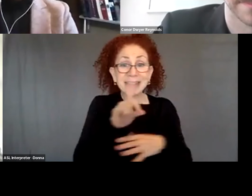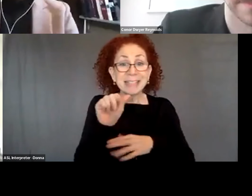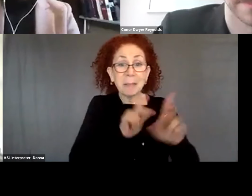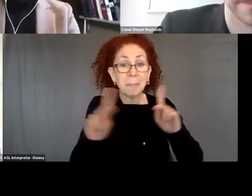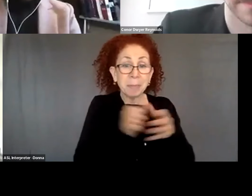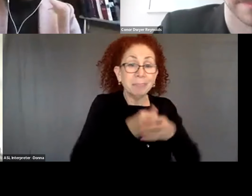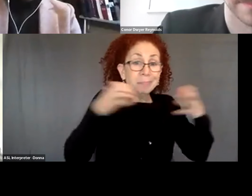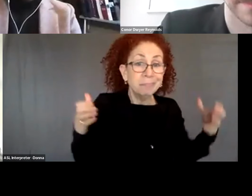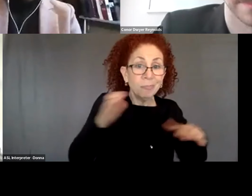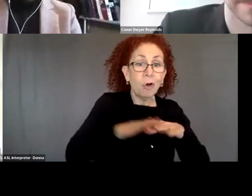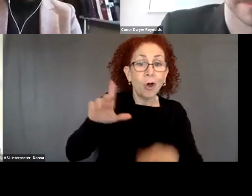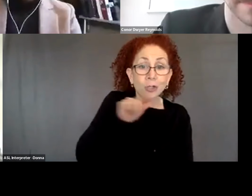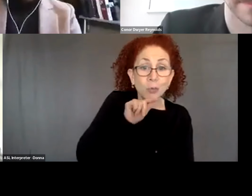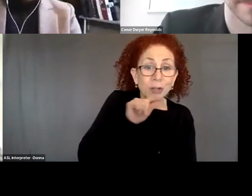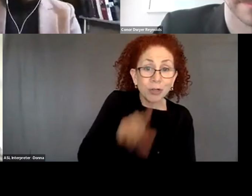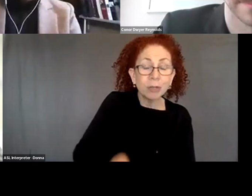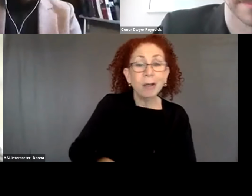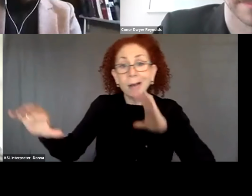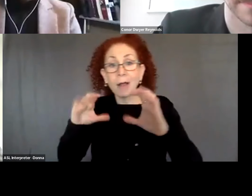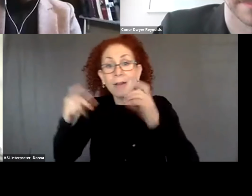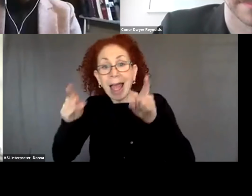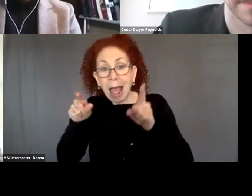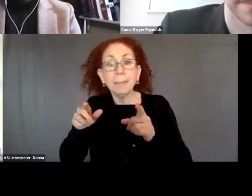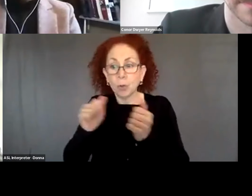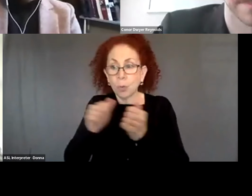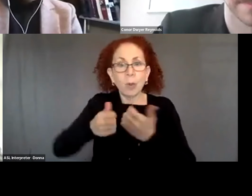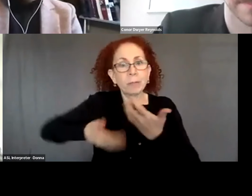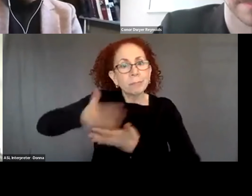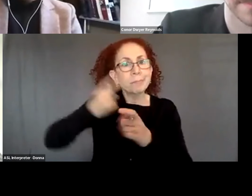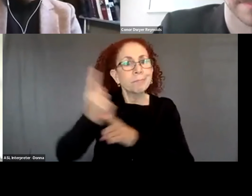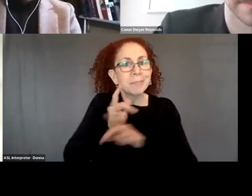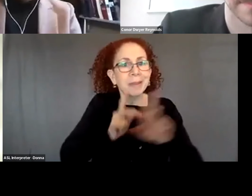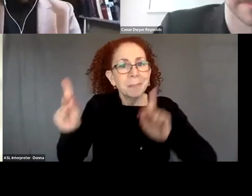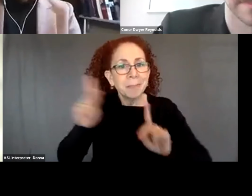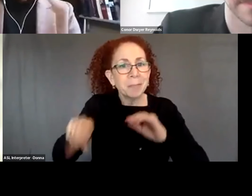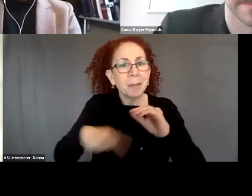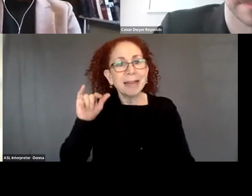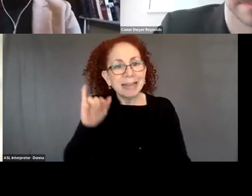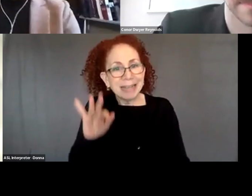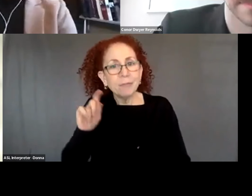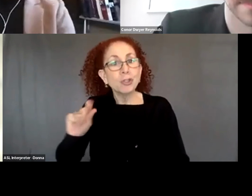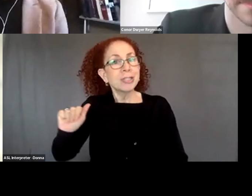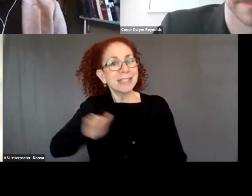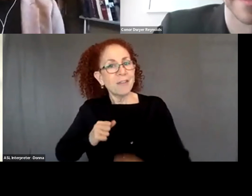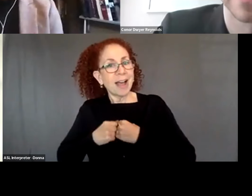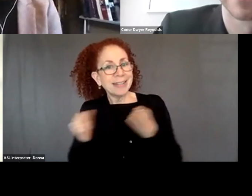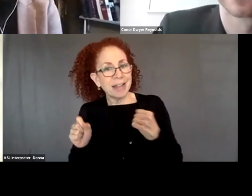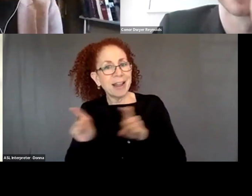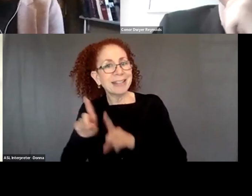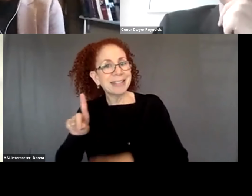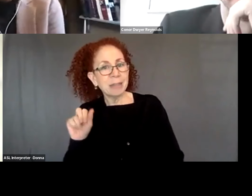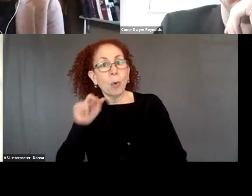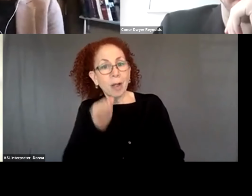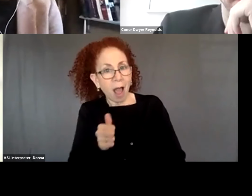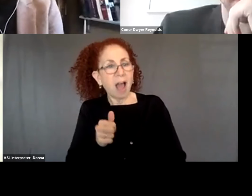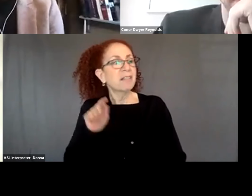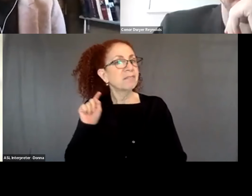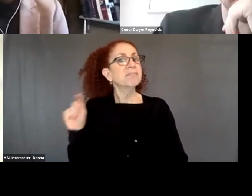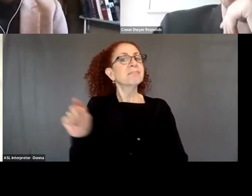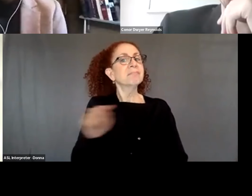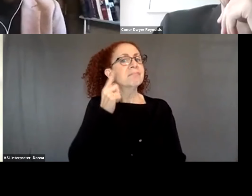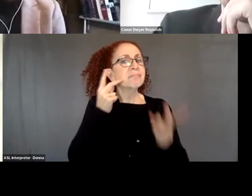on Twitter, in the conversations going on among everyday people about whether to self-identify as disabled, conversations which,